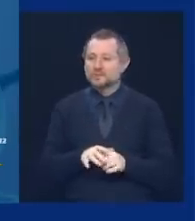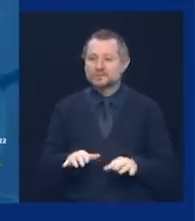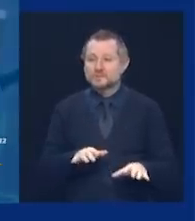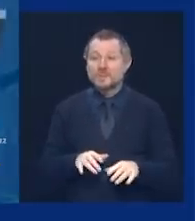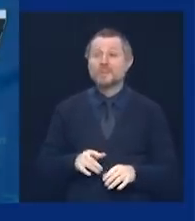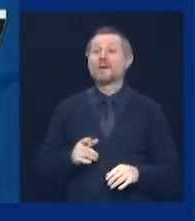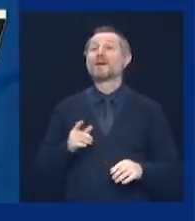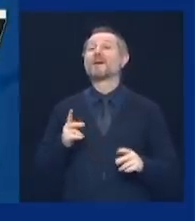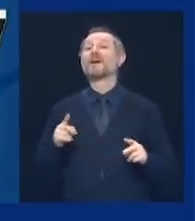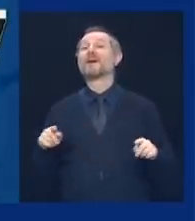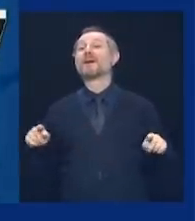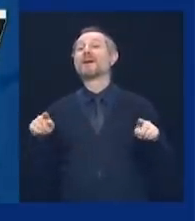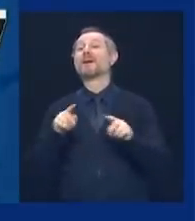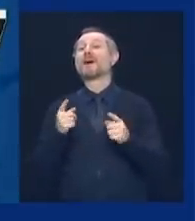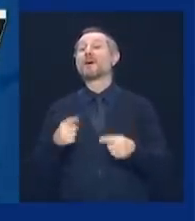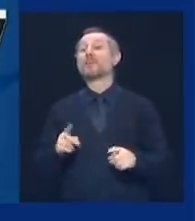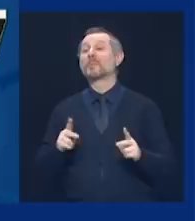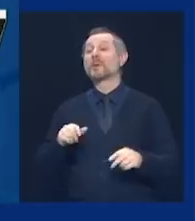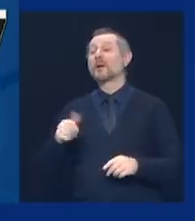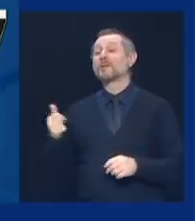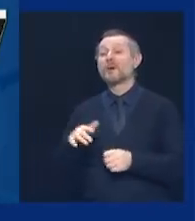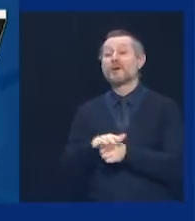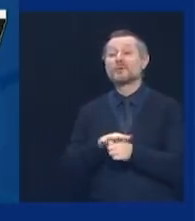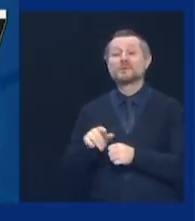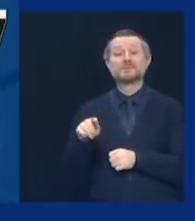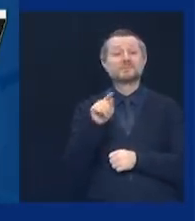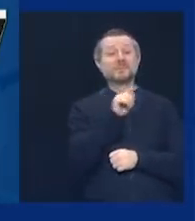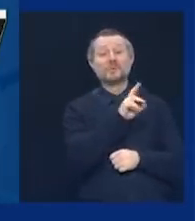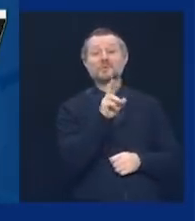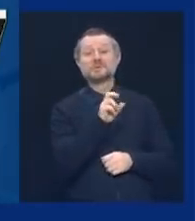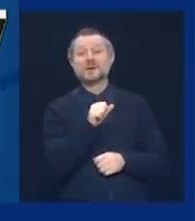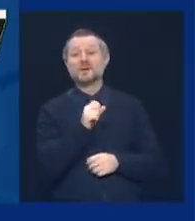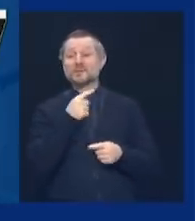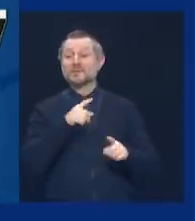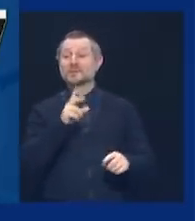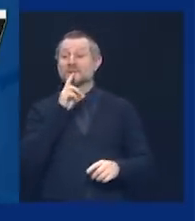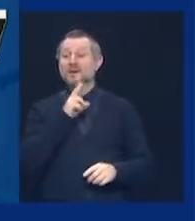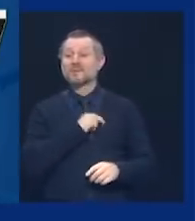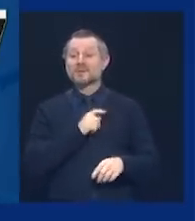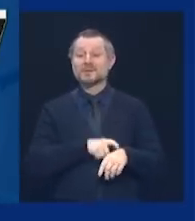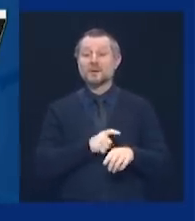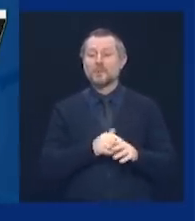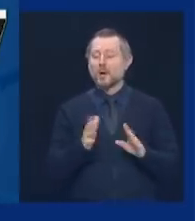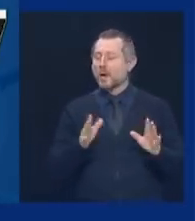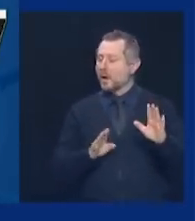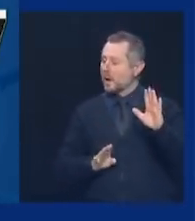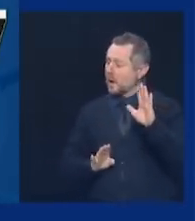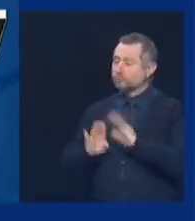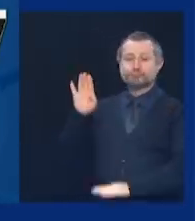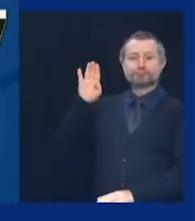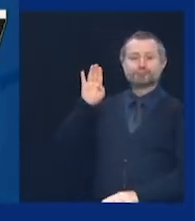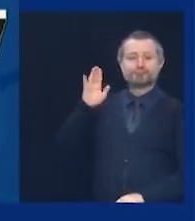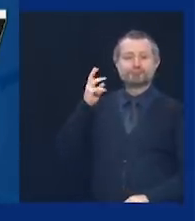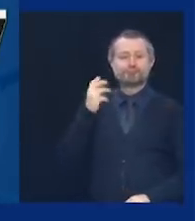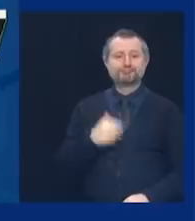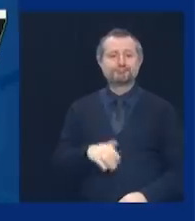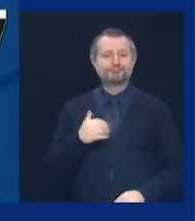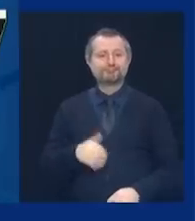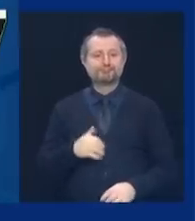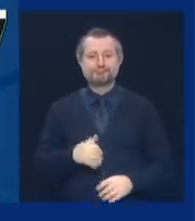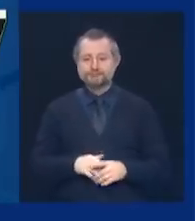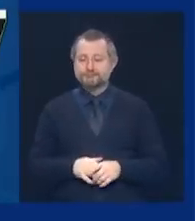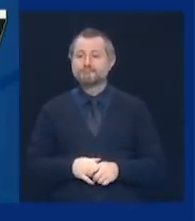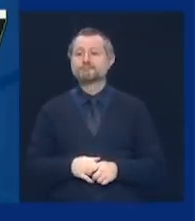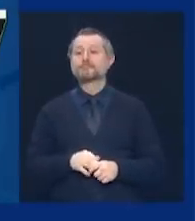in other parts of the country in Thanksgiving and coming out of Thanksgiving. Those parts